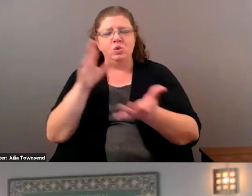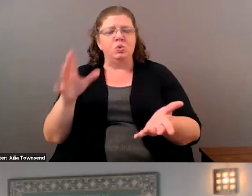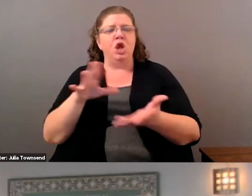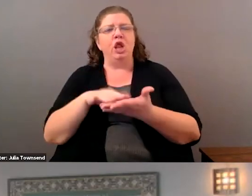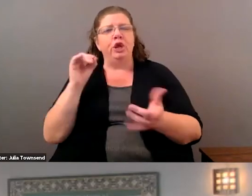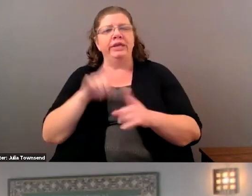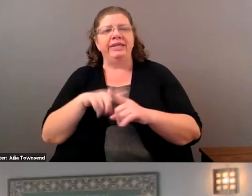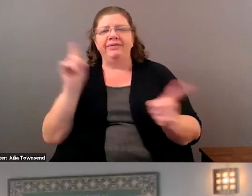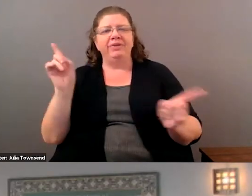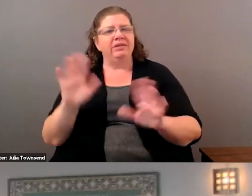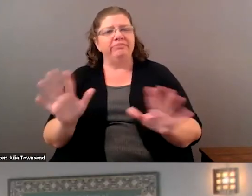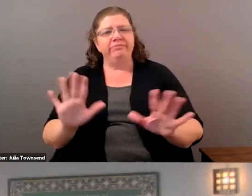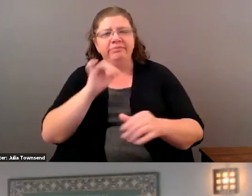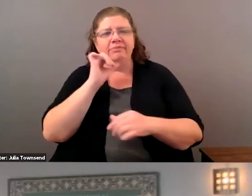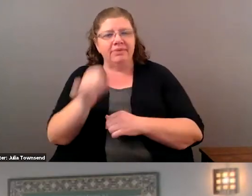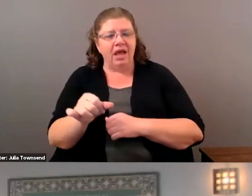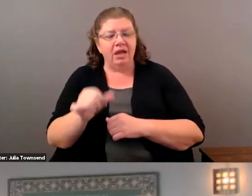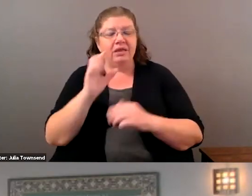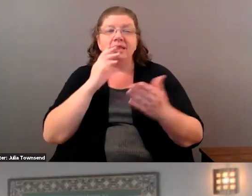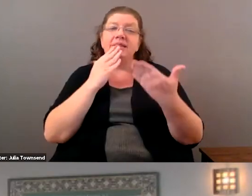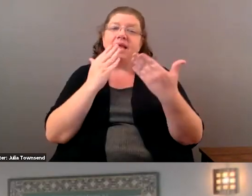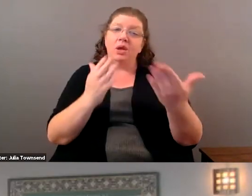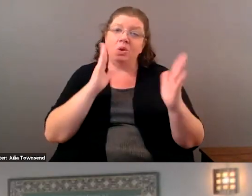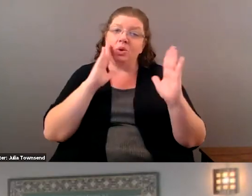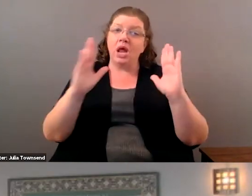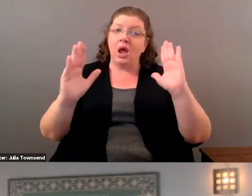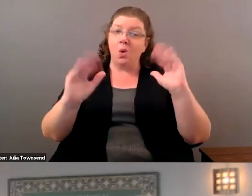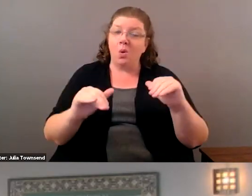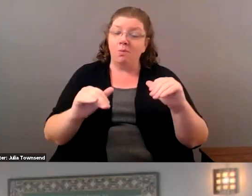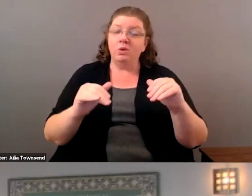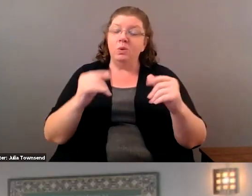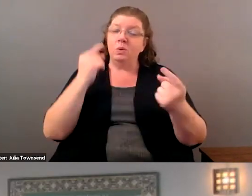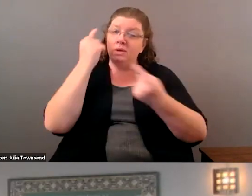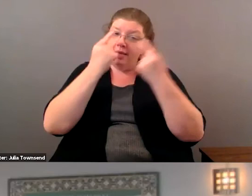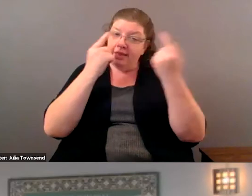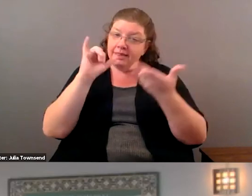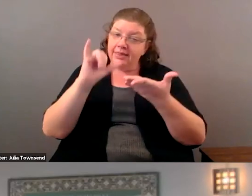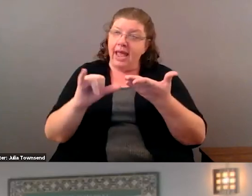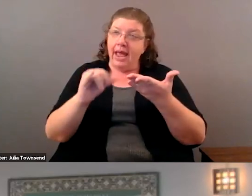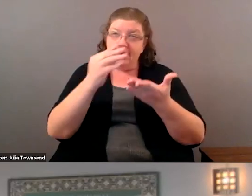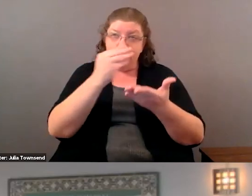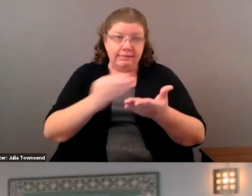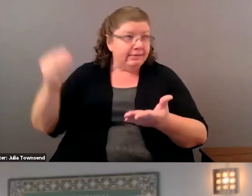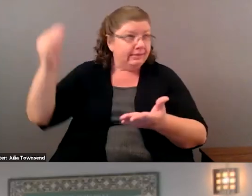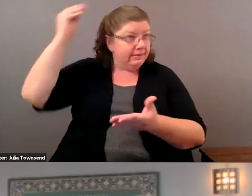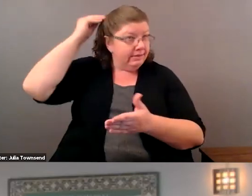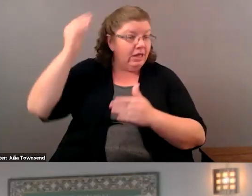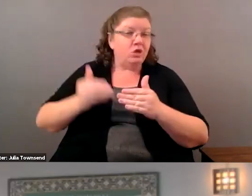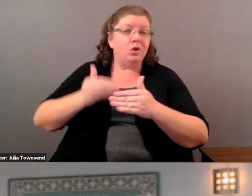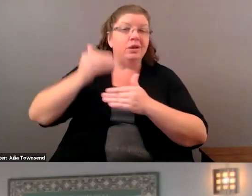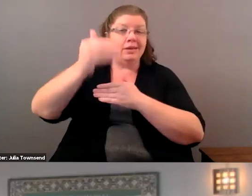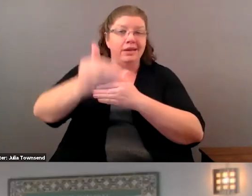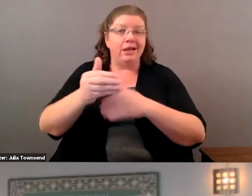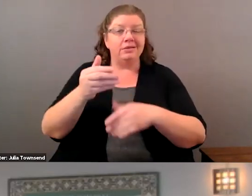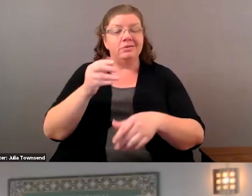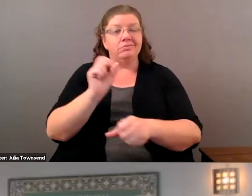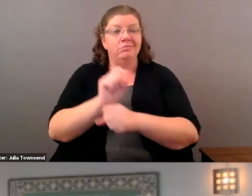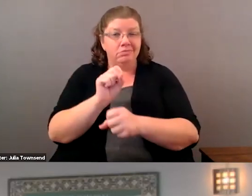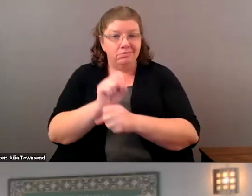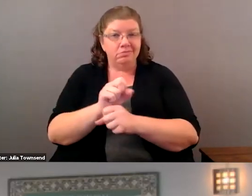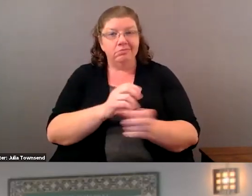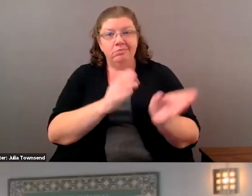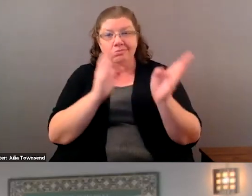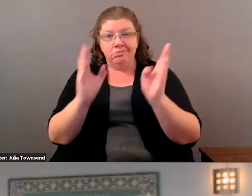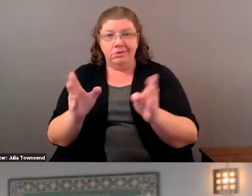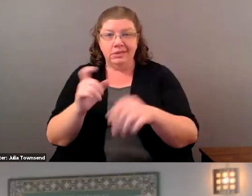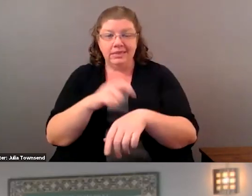So thank you. And I hope you kind of take that with you in your next tenure. And also, if we could